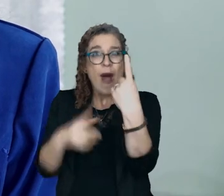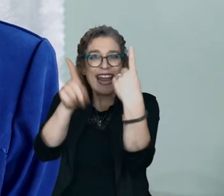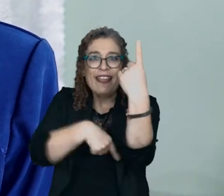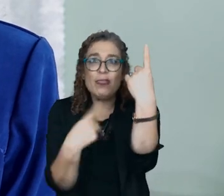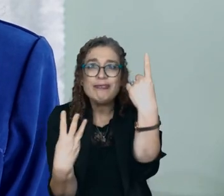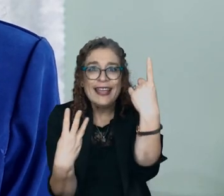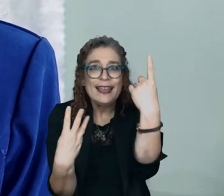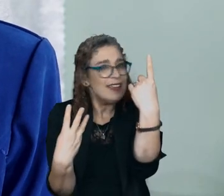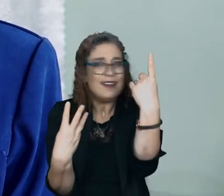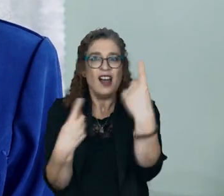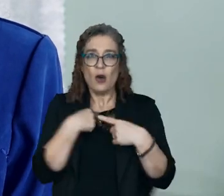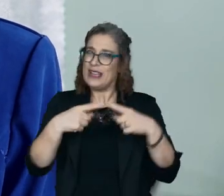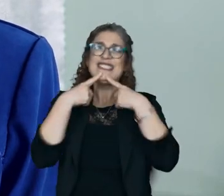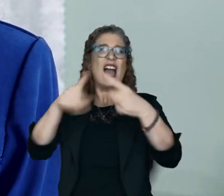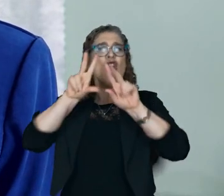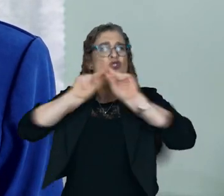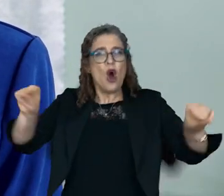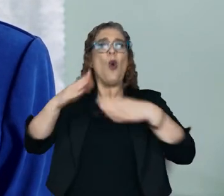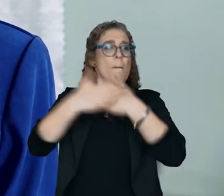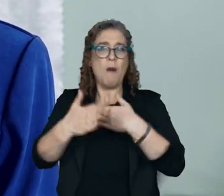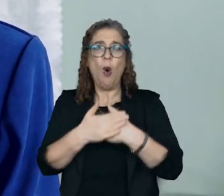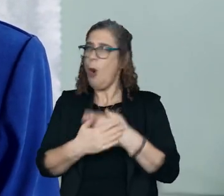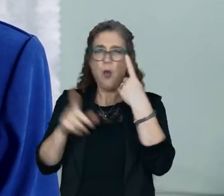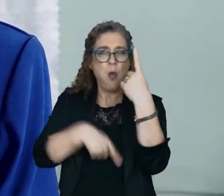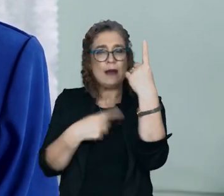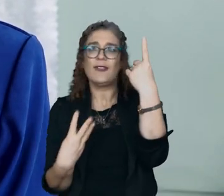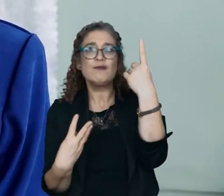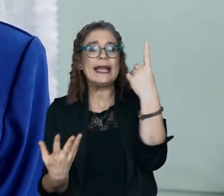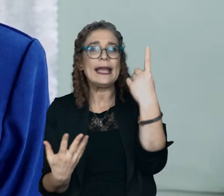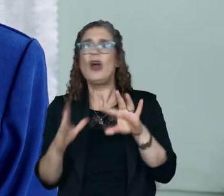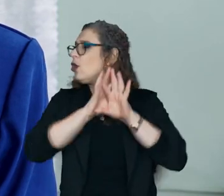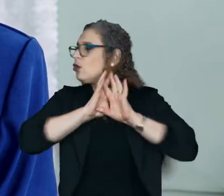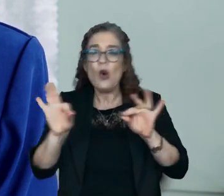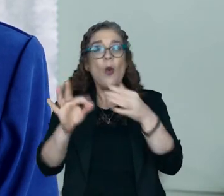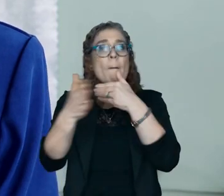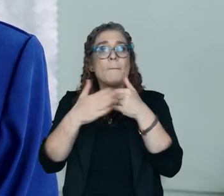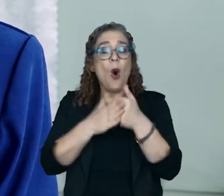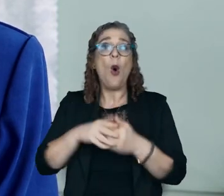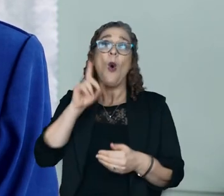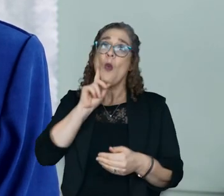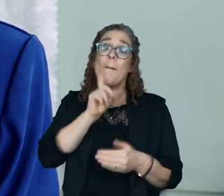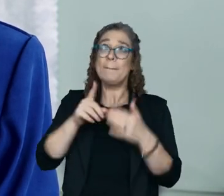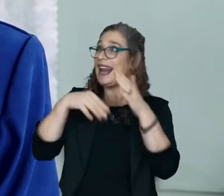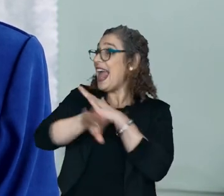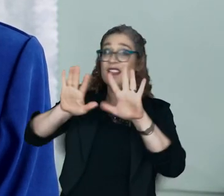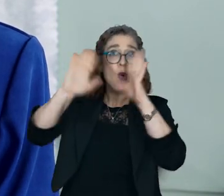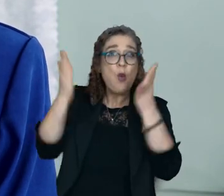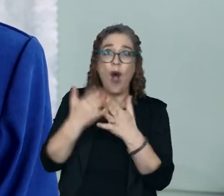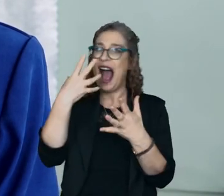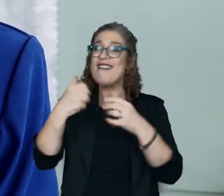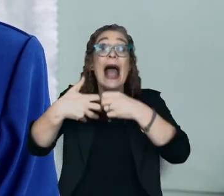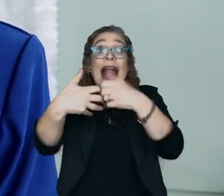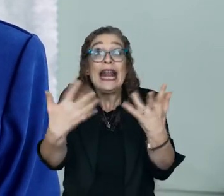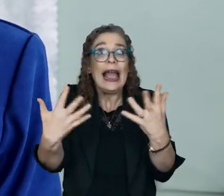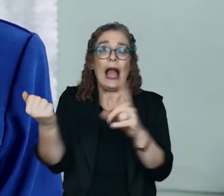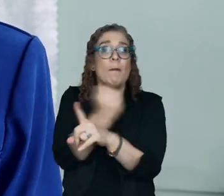No more must 1 in 3 women globally face any form of abuse.